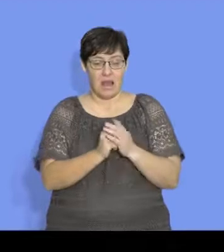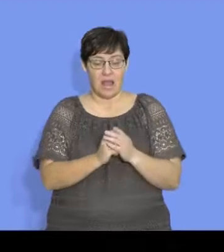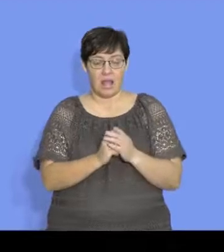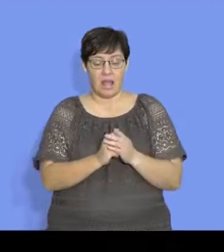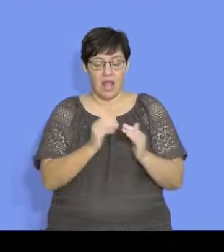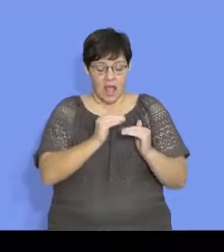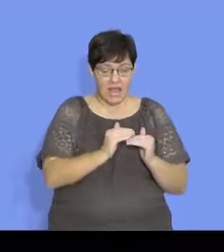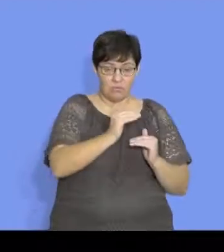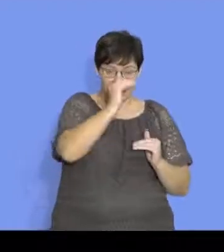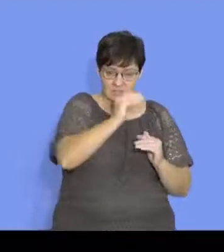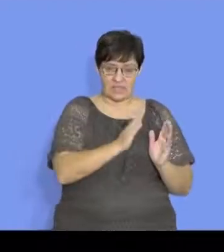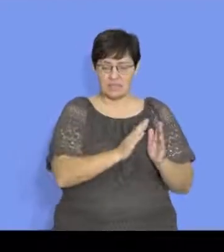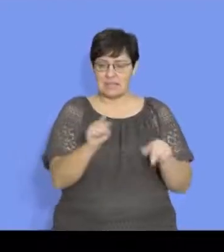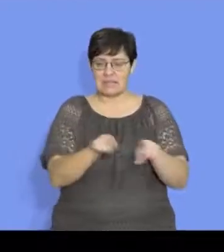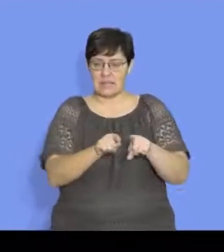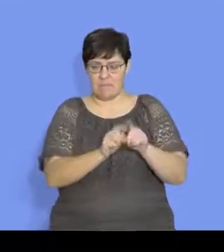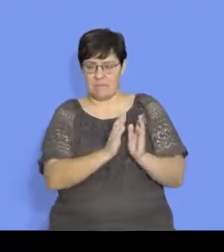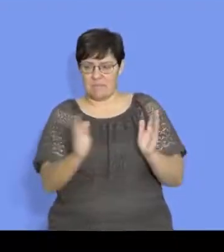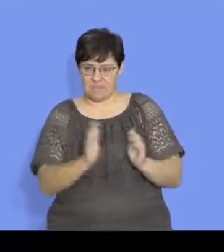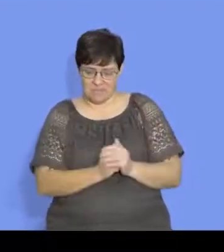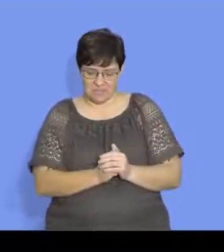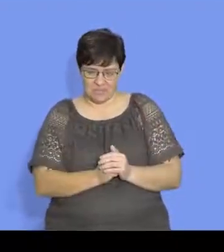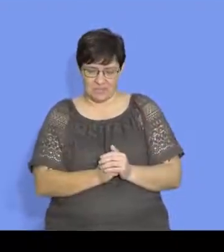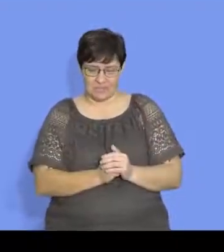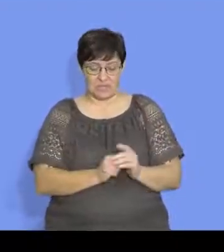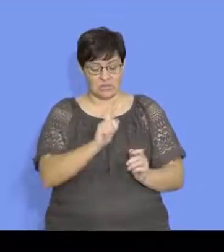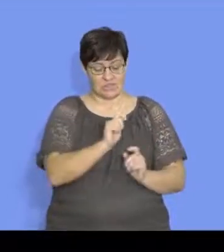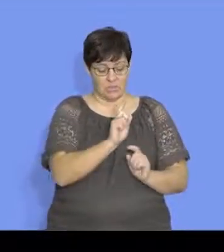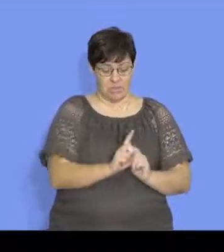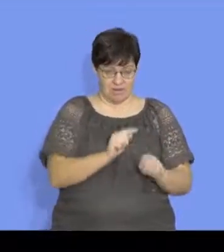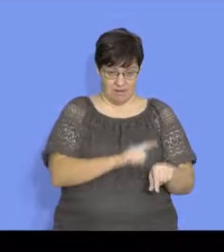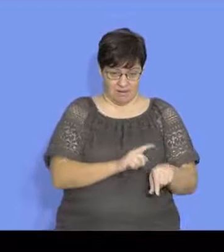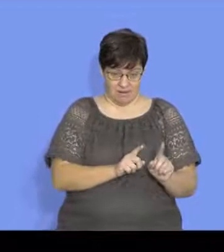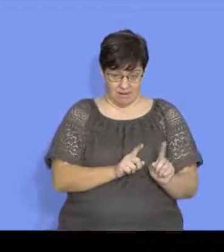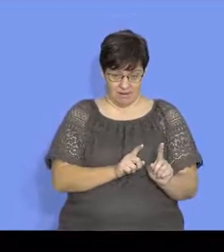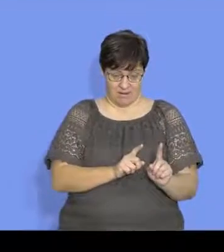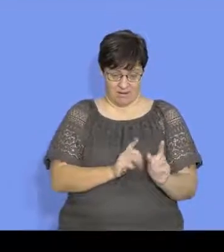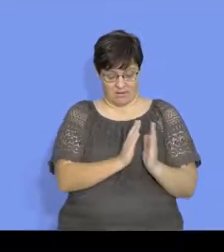So if I were to say that was T1, let's call that